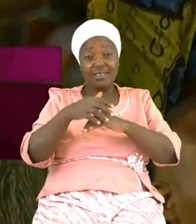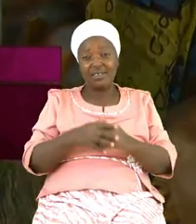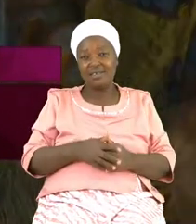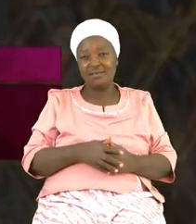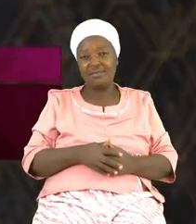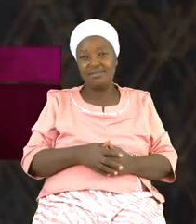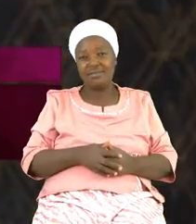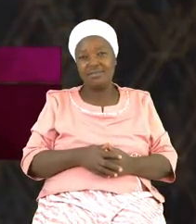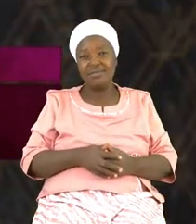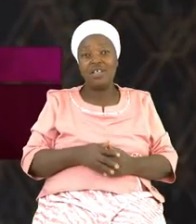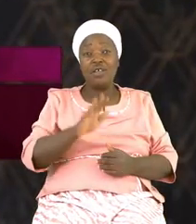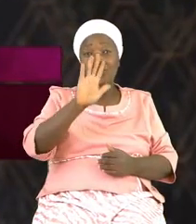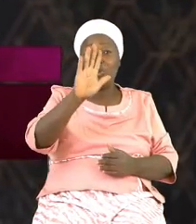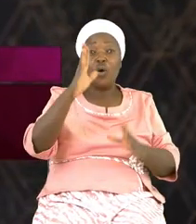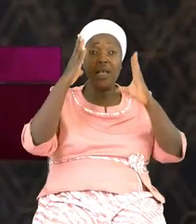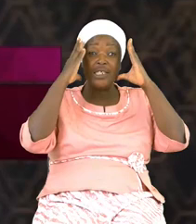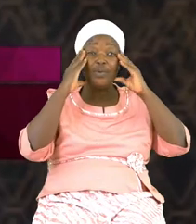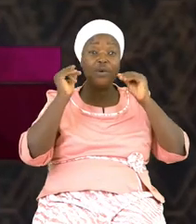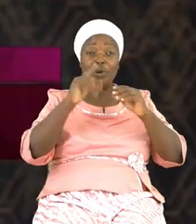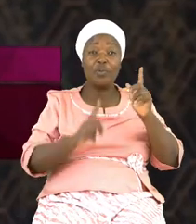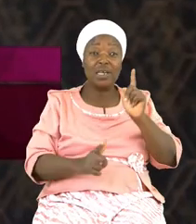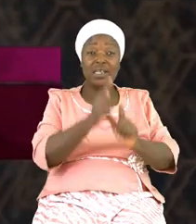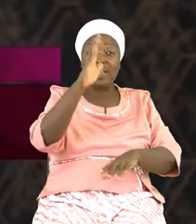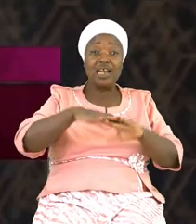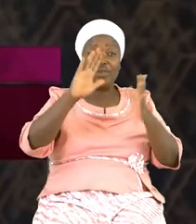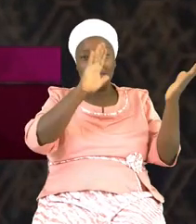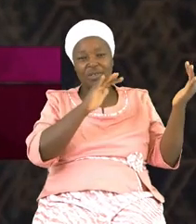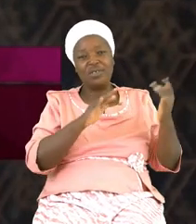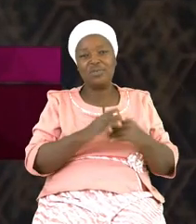your experience will be greater than your expectation.